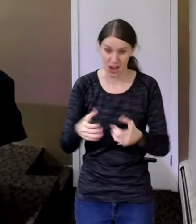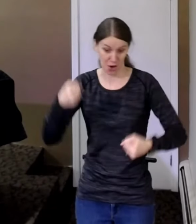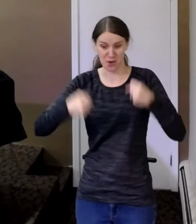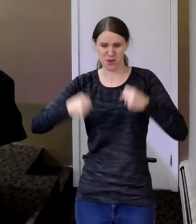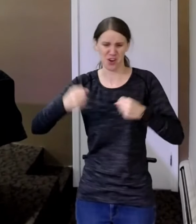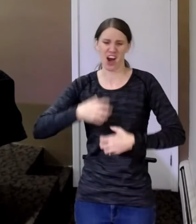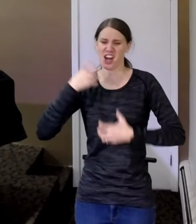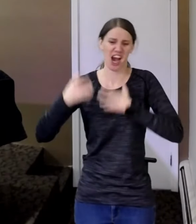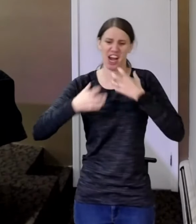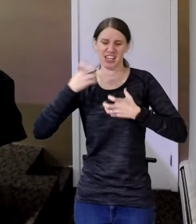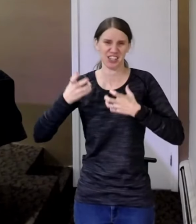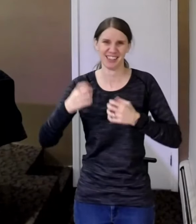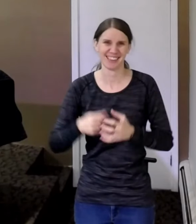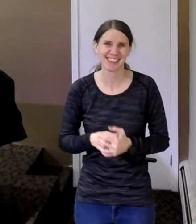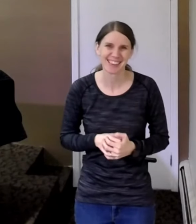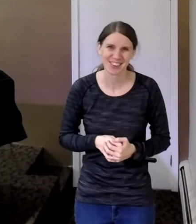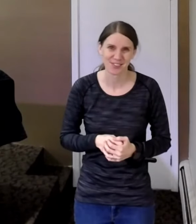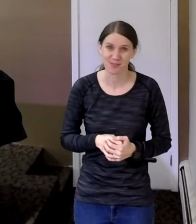Not new.